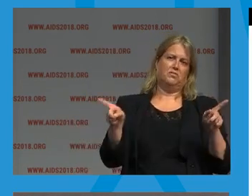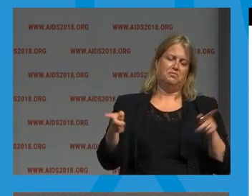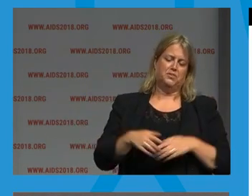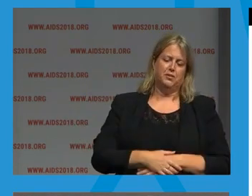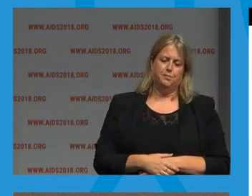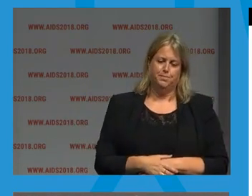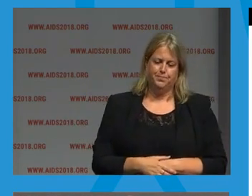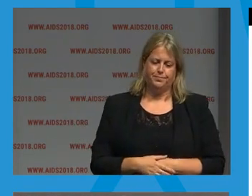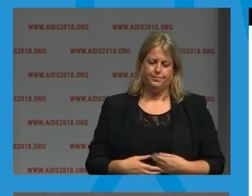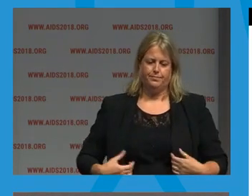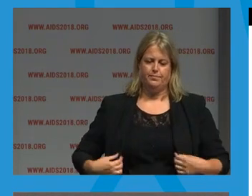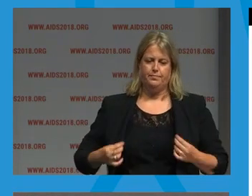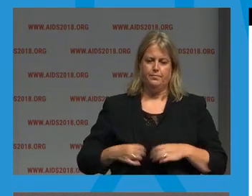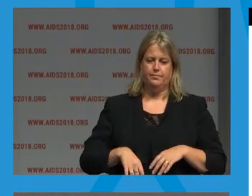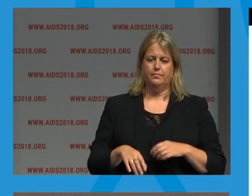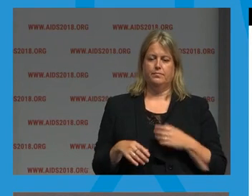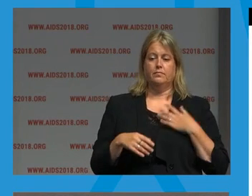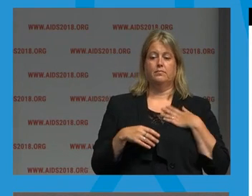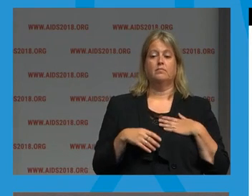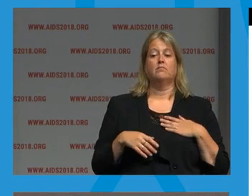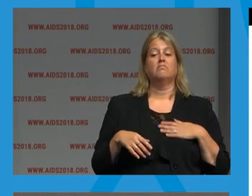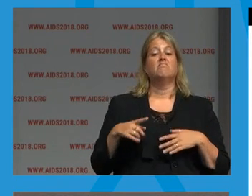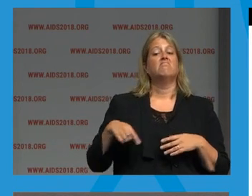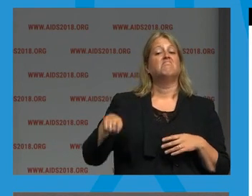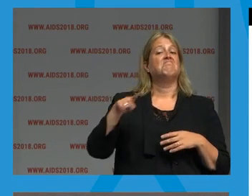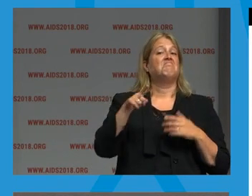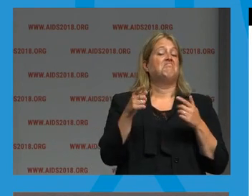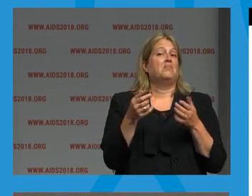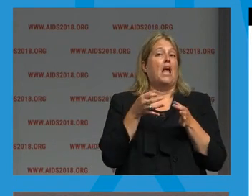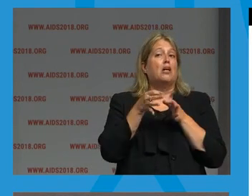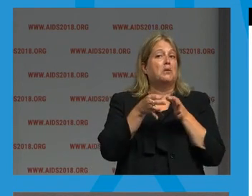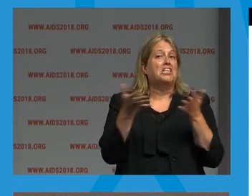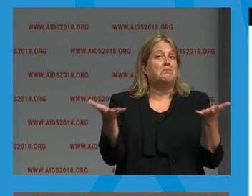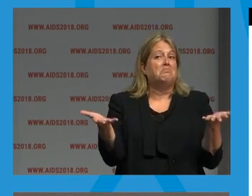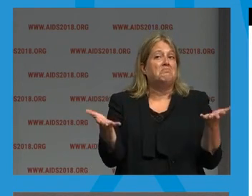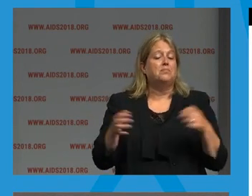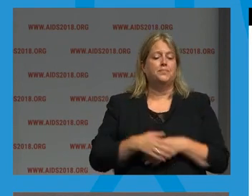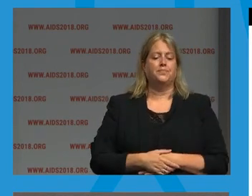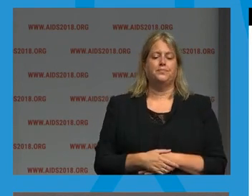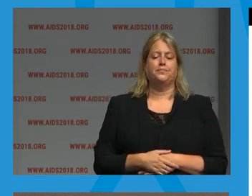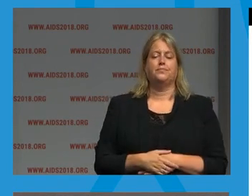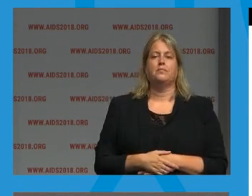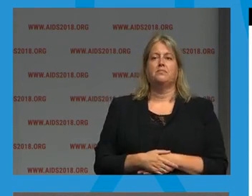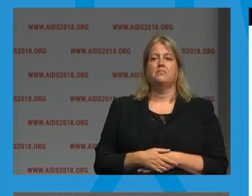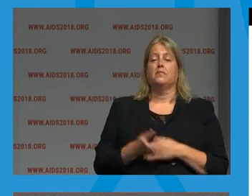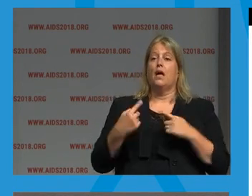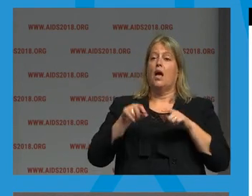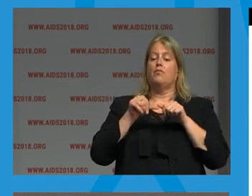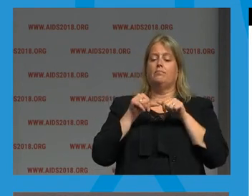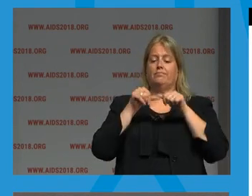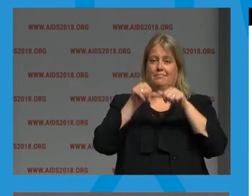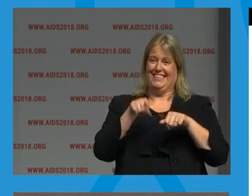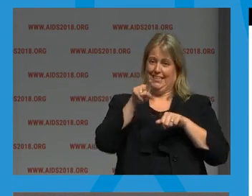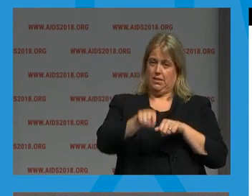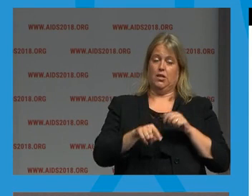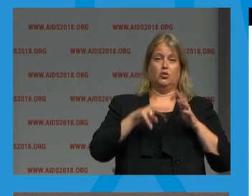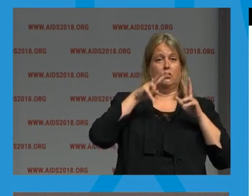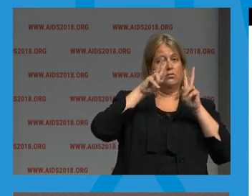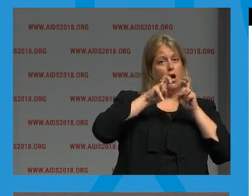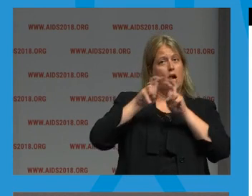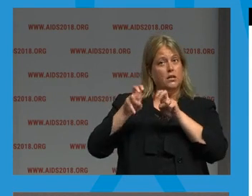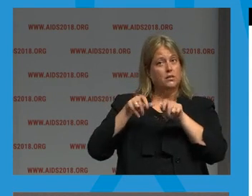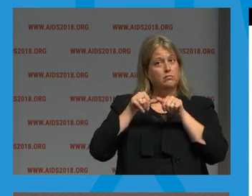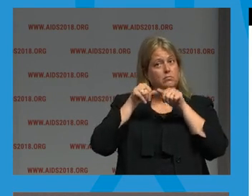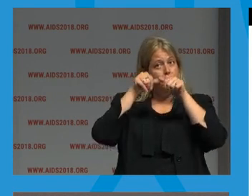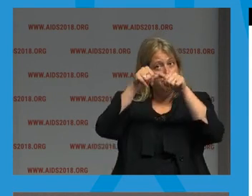difference. Now, what could possibly be an explanation if we are going to continue these types of studies? Well,